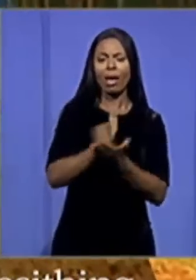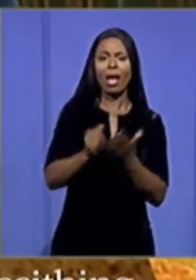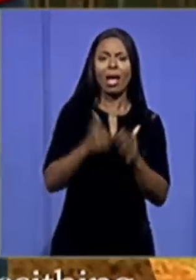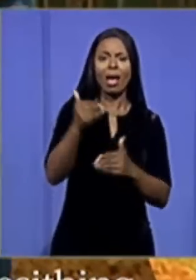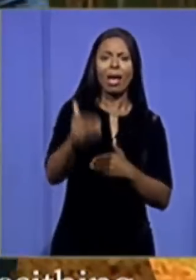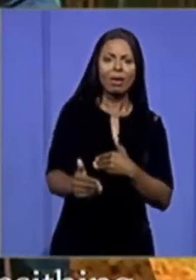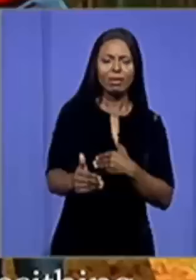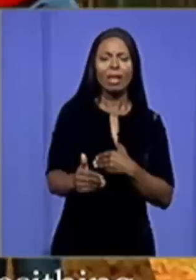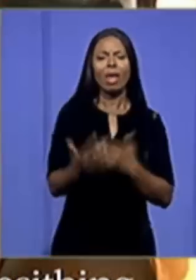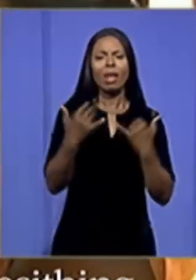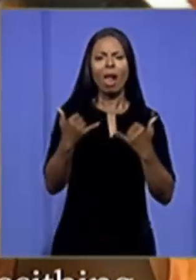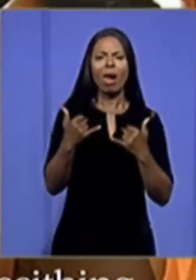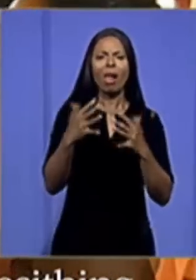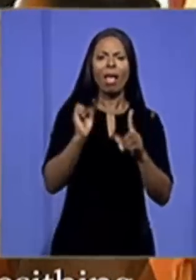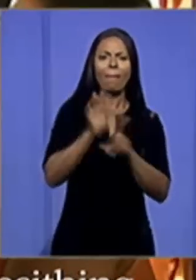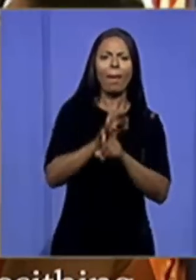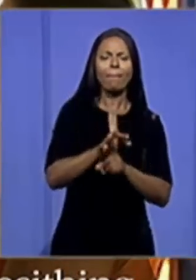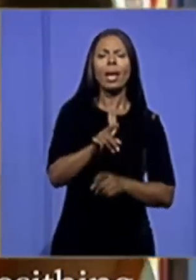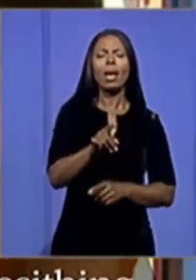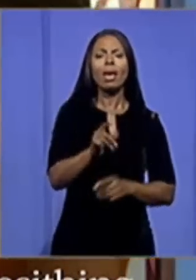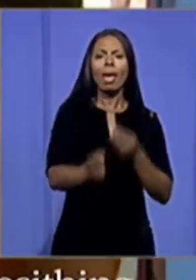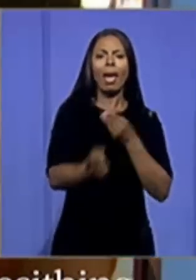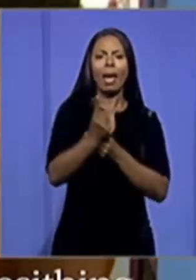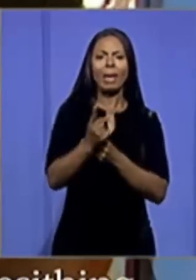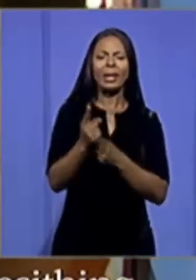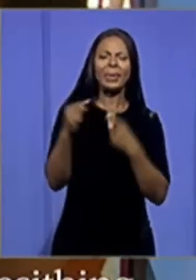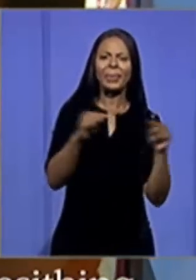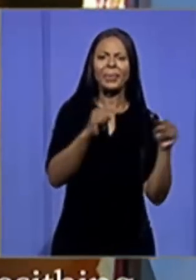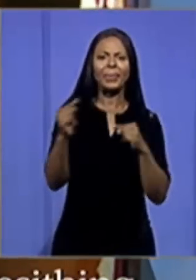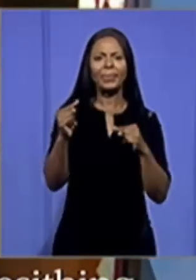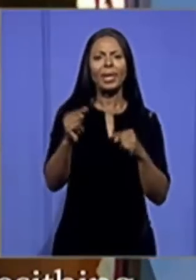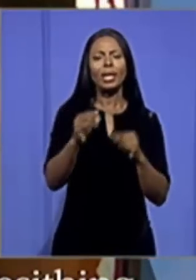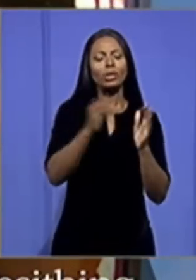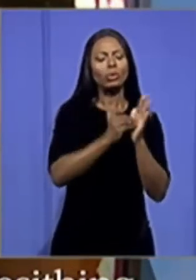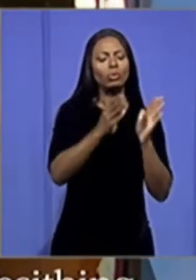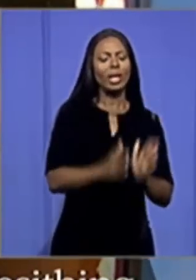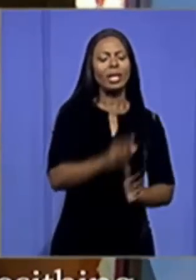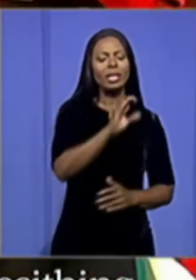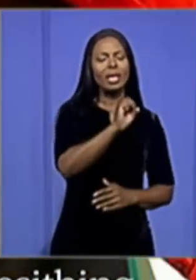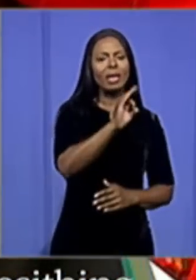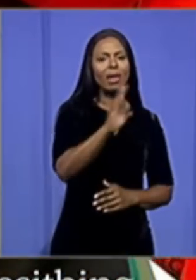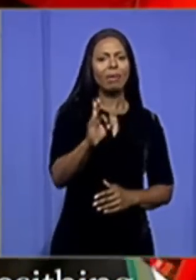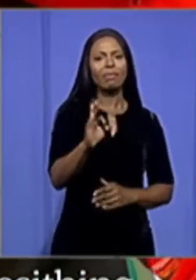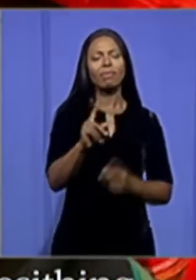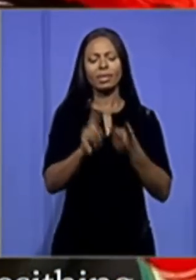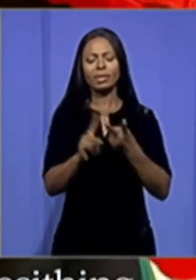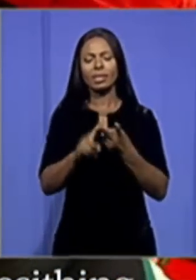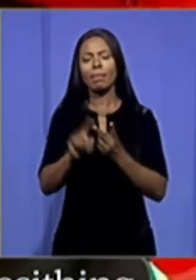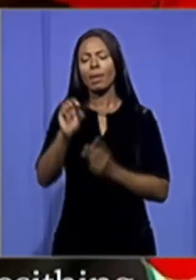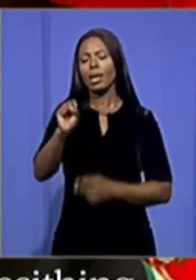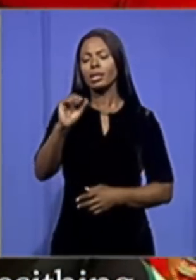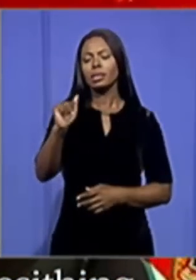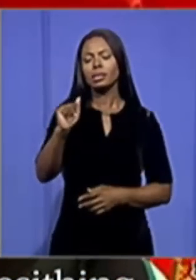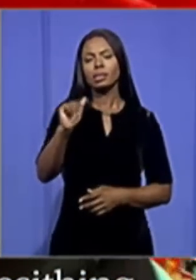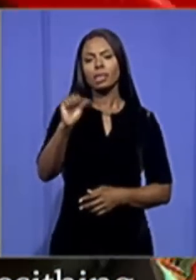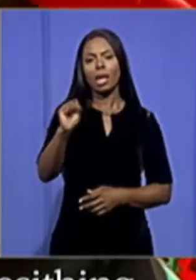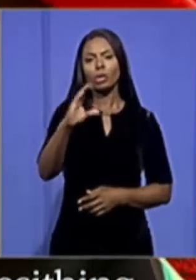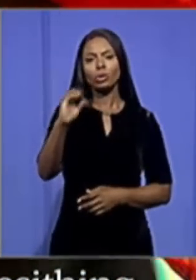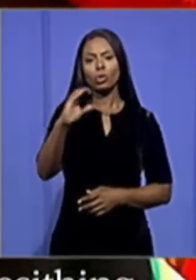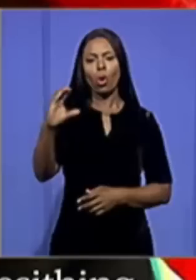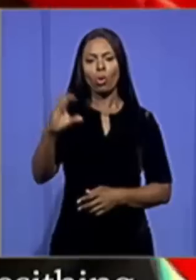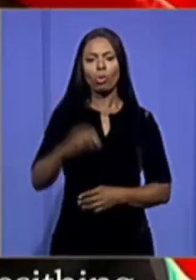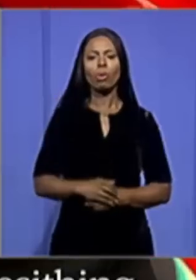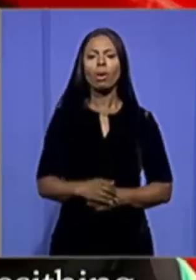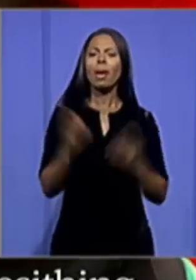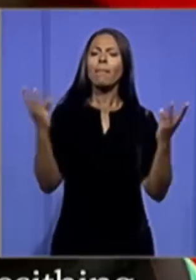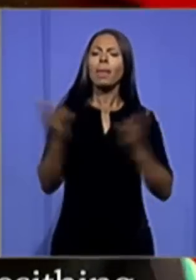bakile dikgogakgogano magareng ga baetapele ba EFF Student Command le SASCO. If that student could have been standing